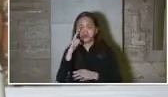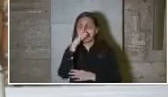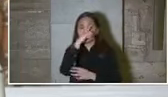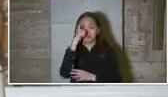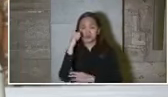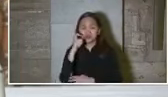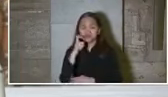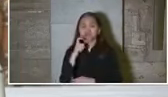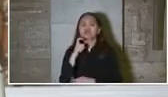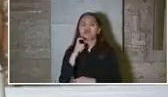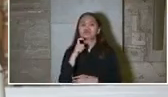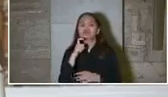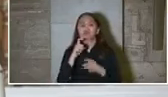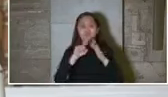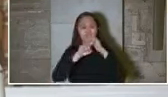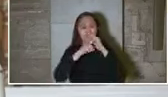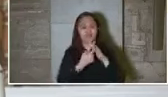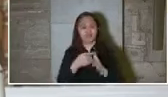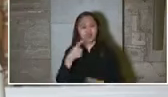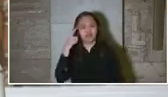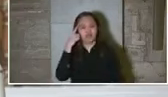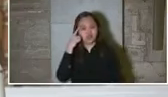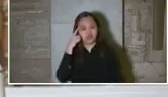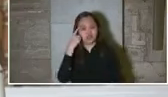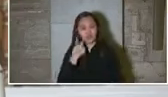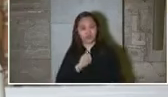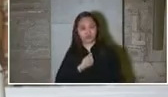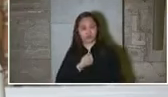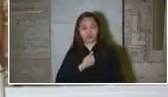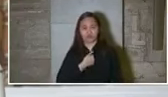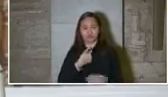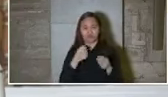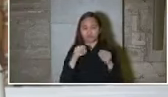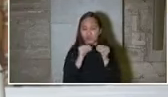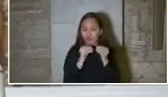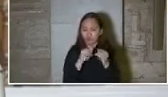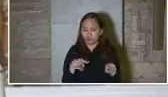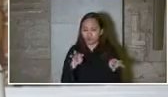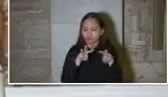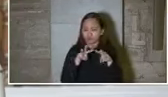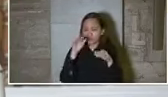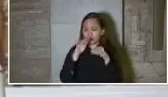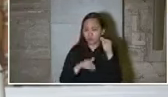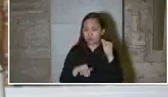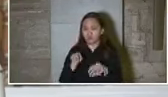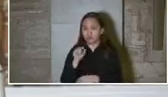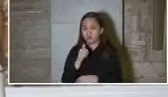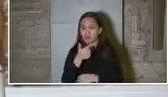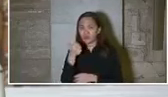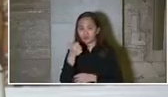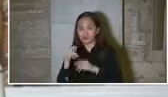Because if you start thinking that you are more deserving than others, then